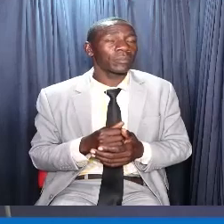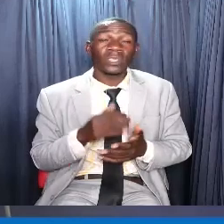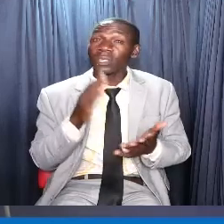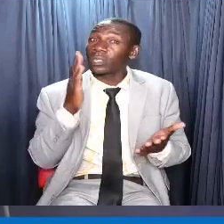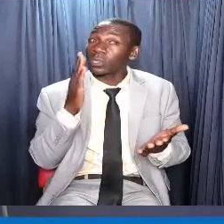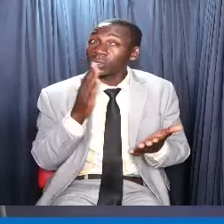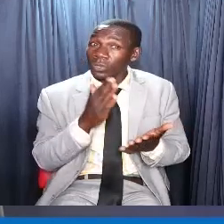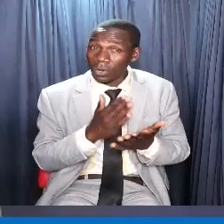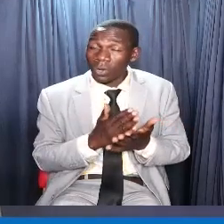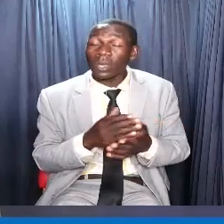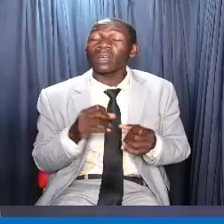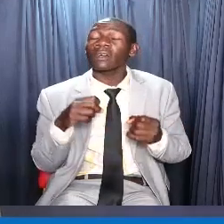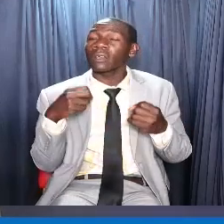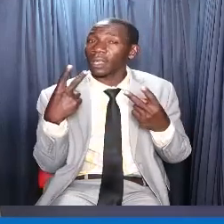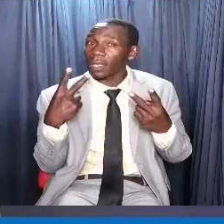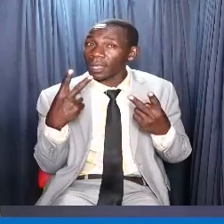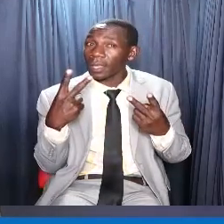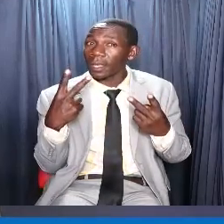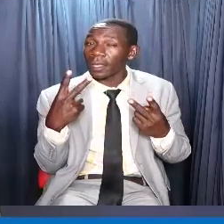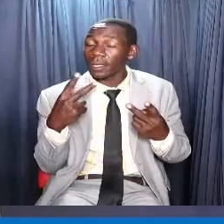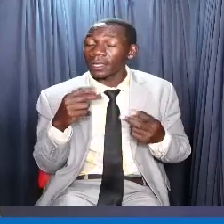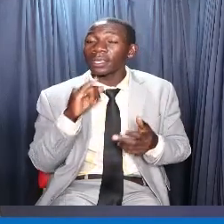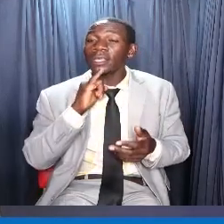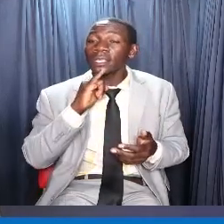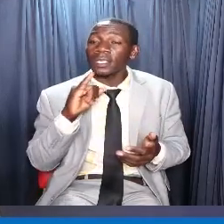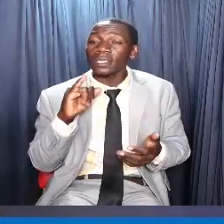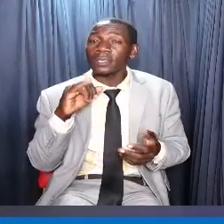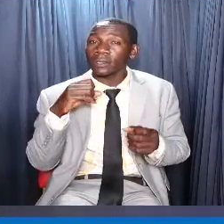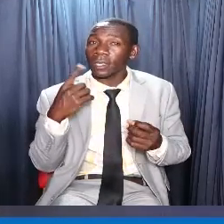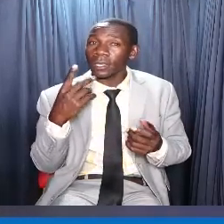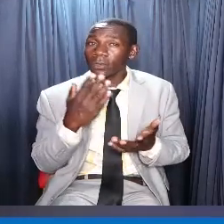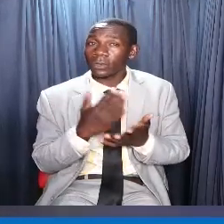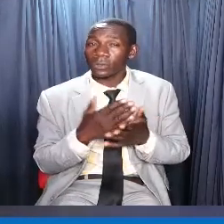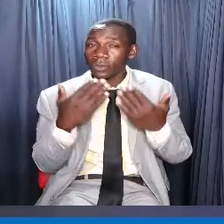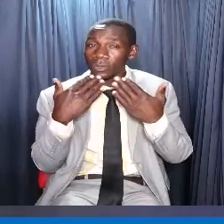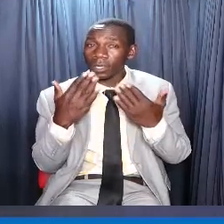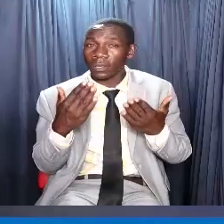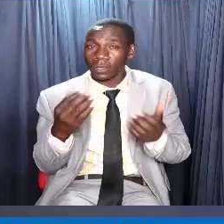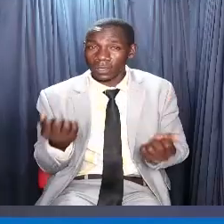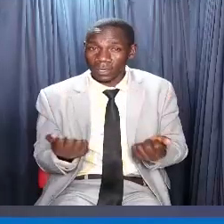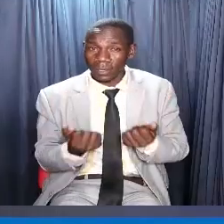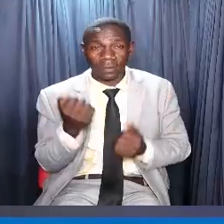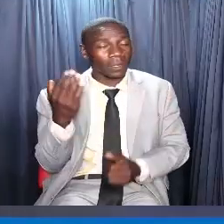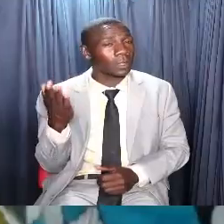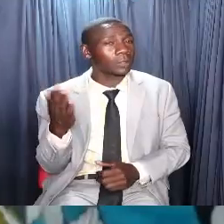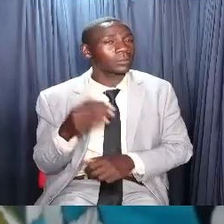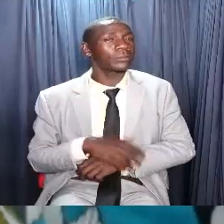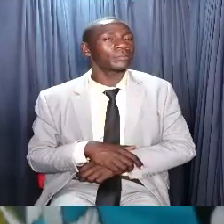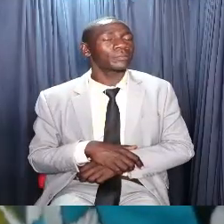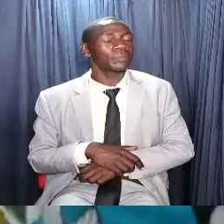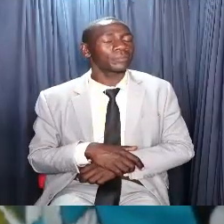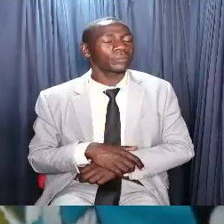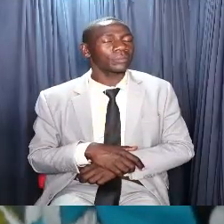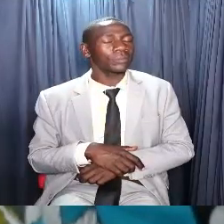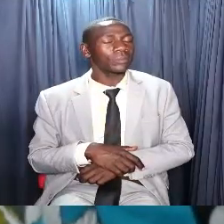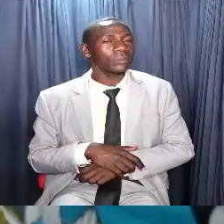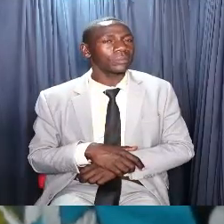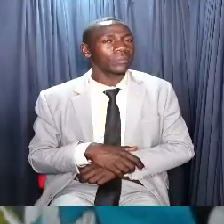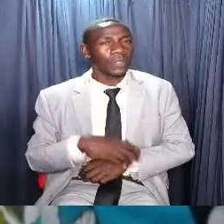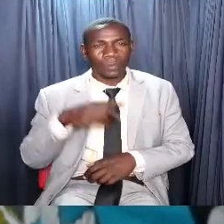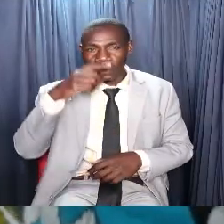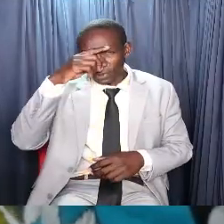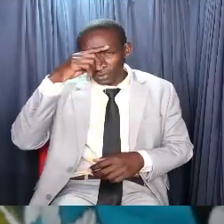Nigeria. She'll say, okay, fine. Okay, thank you for that. She'll be saved.